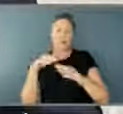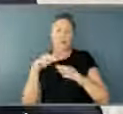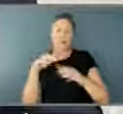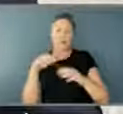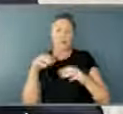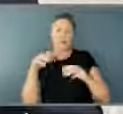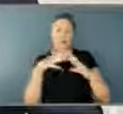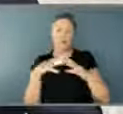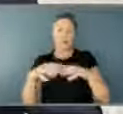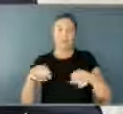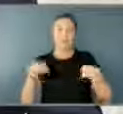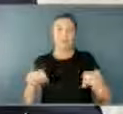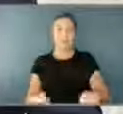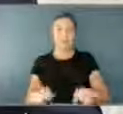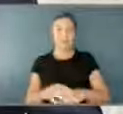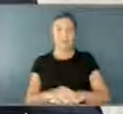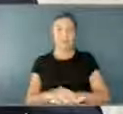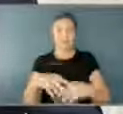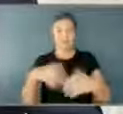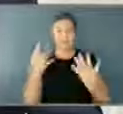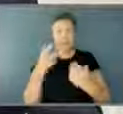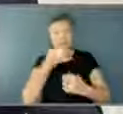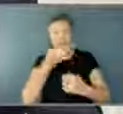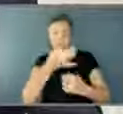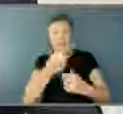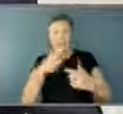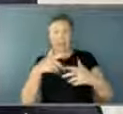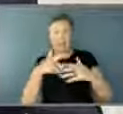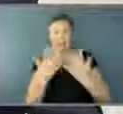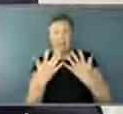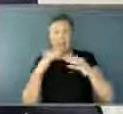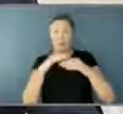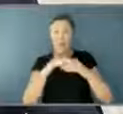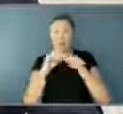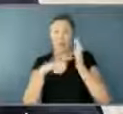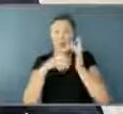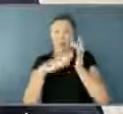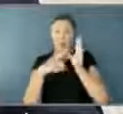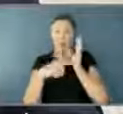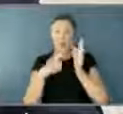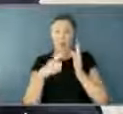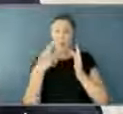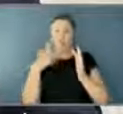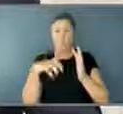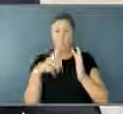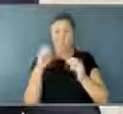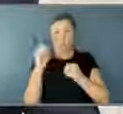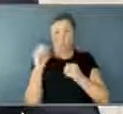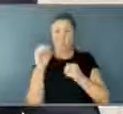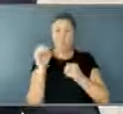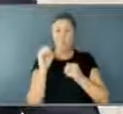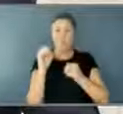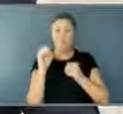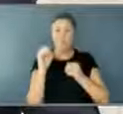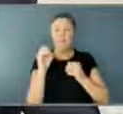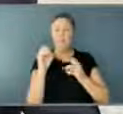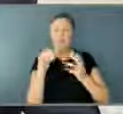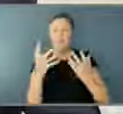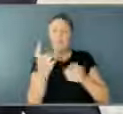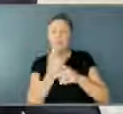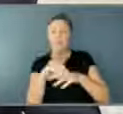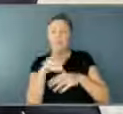climate targets and Australia committing to net zero as a target? No. We had a very positive discussion about the